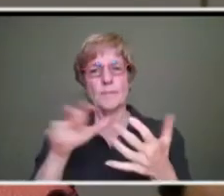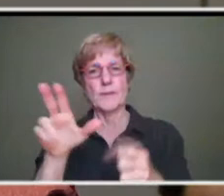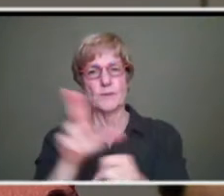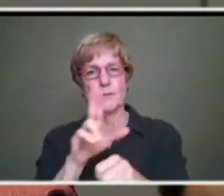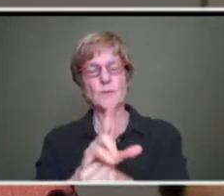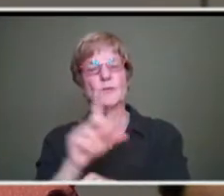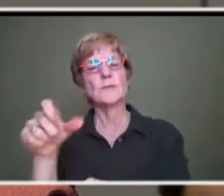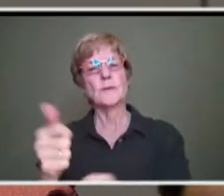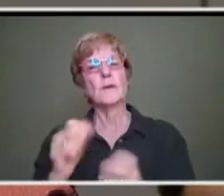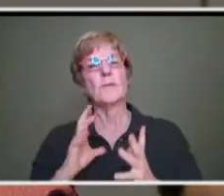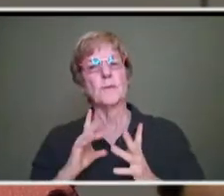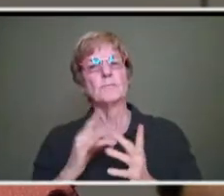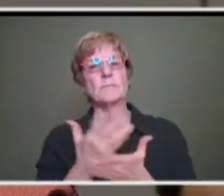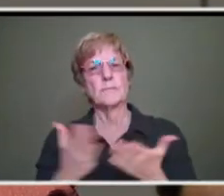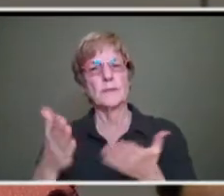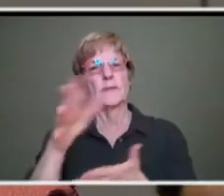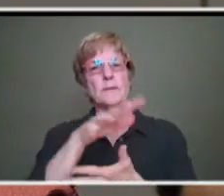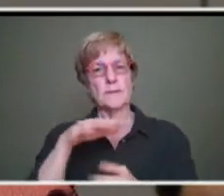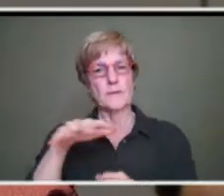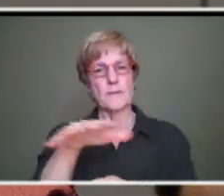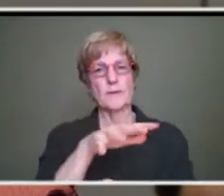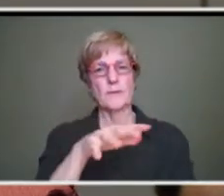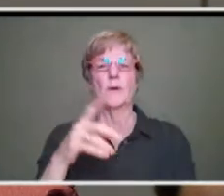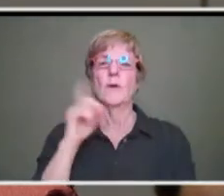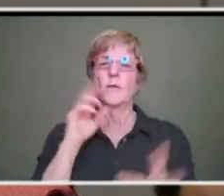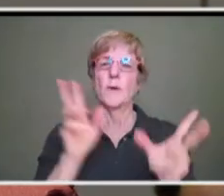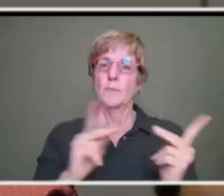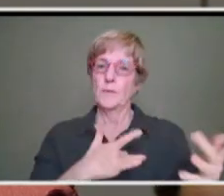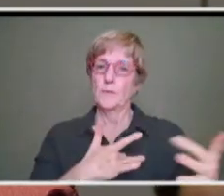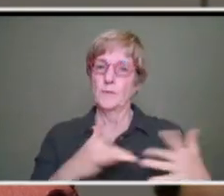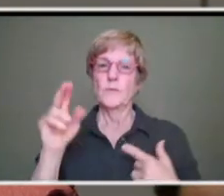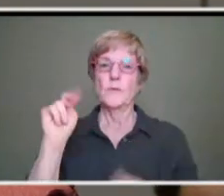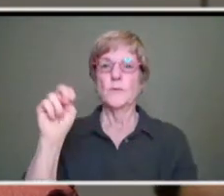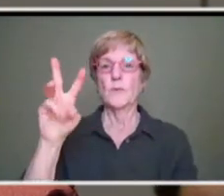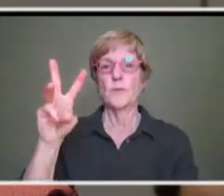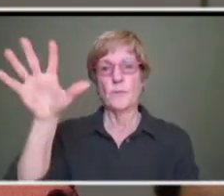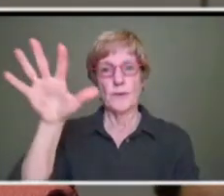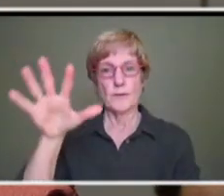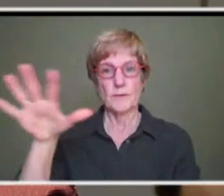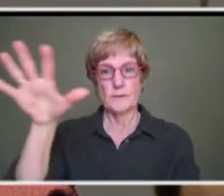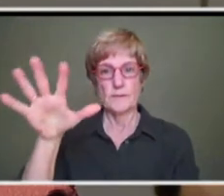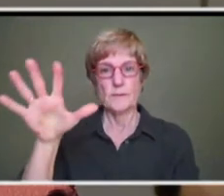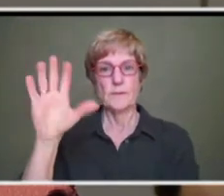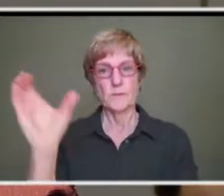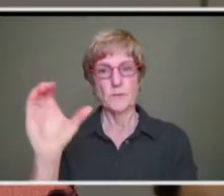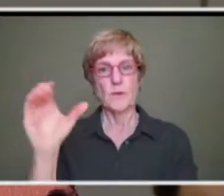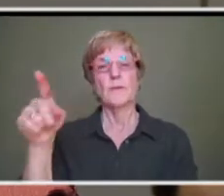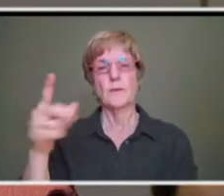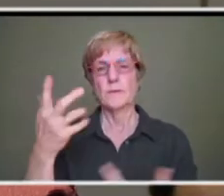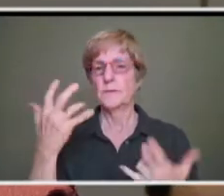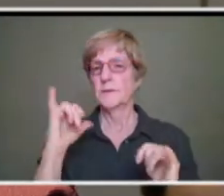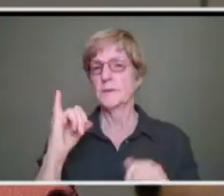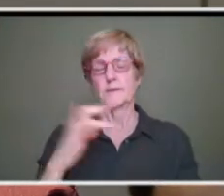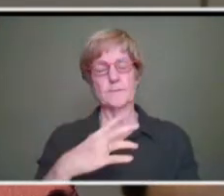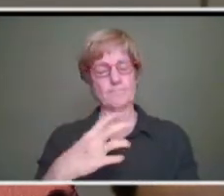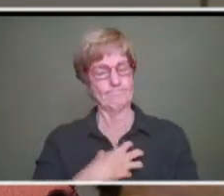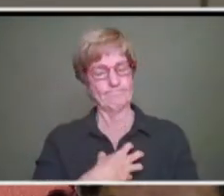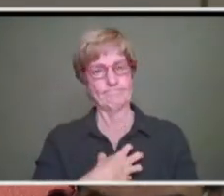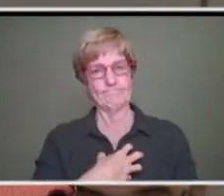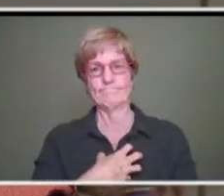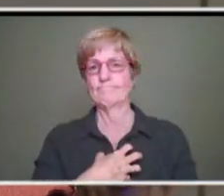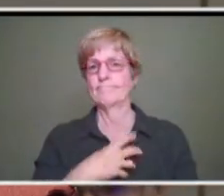of concern for residents of the northwest side and they are still adamantly opposed